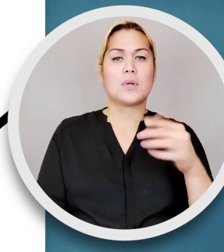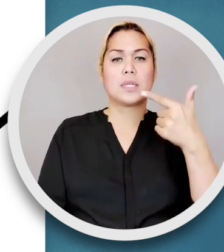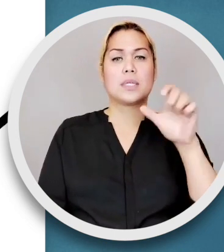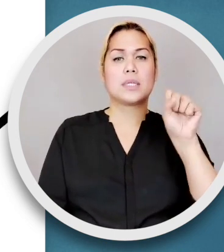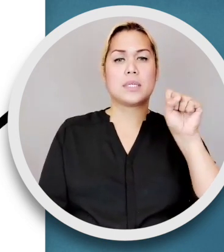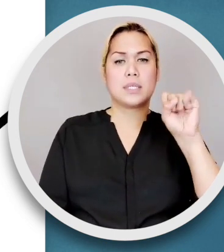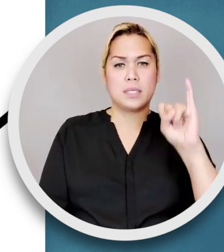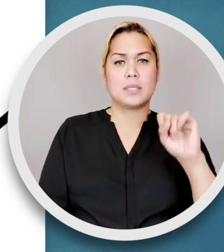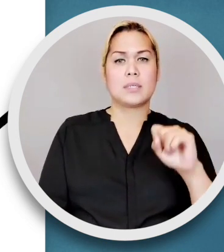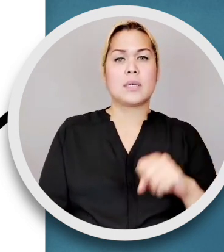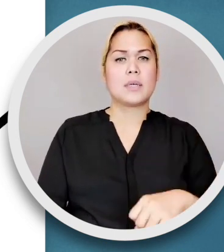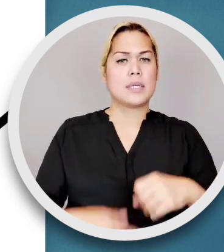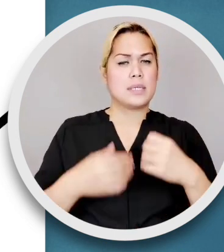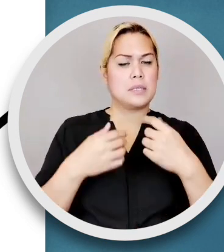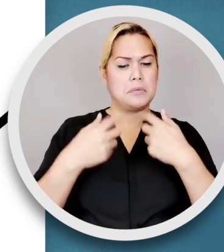sector agencies.